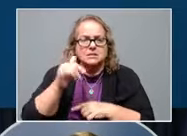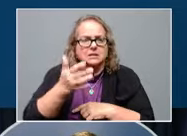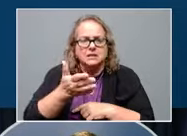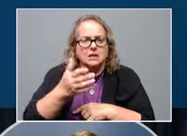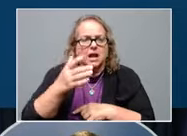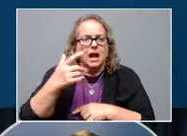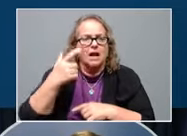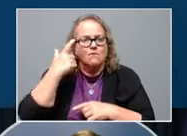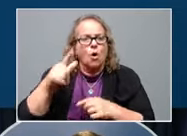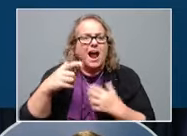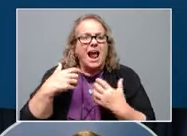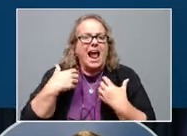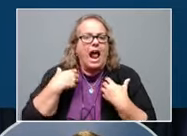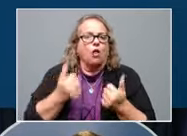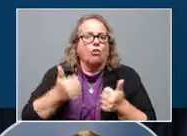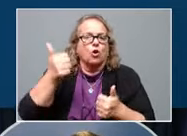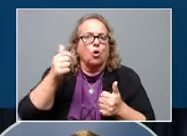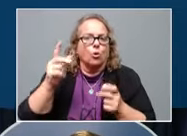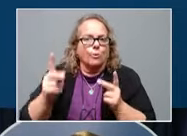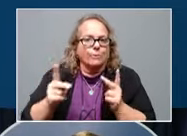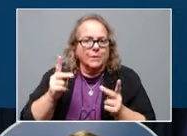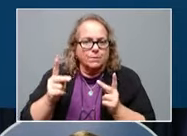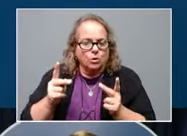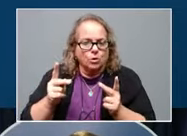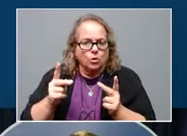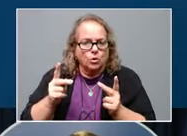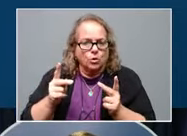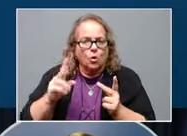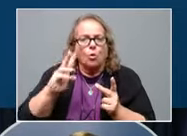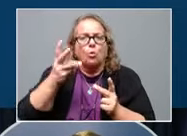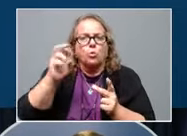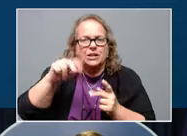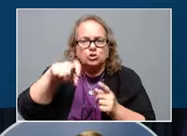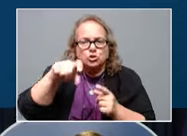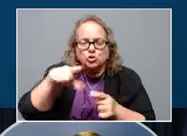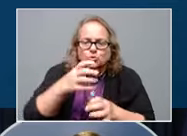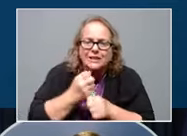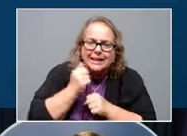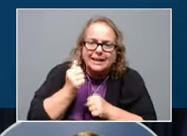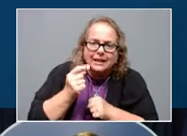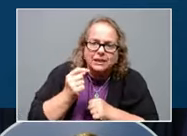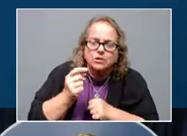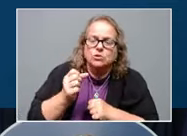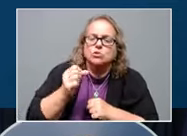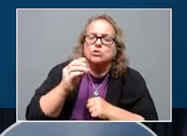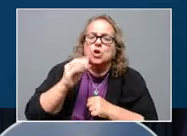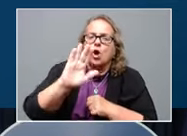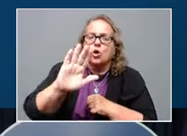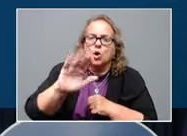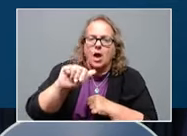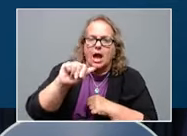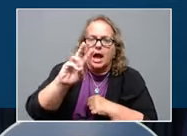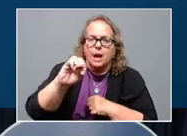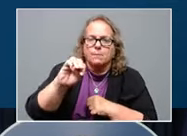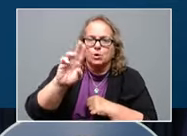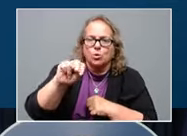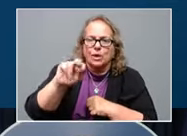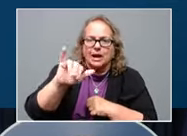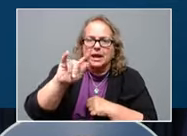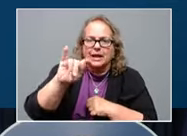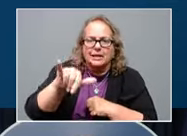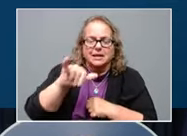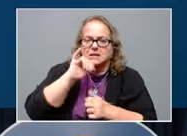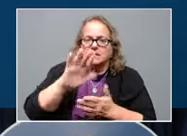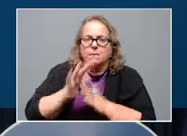healthier individuals, when should you get it so that your immunity doesn't wane and you can fight off the Delta